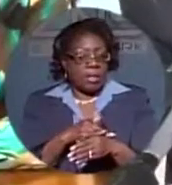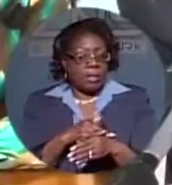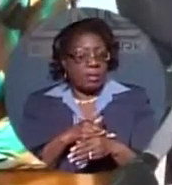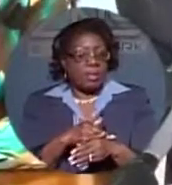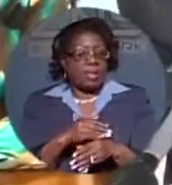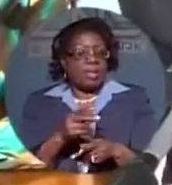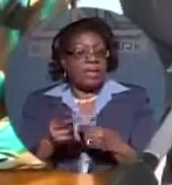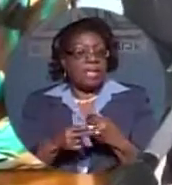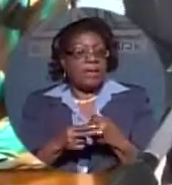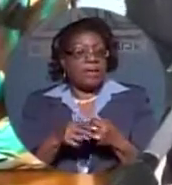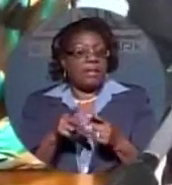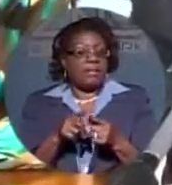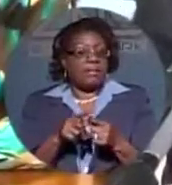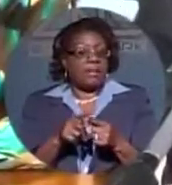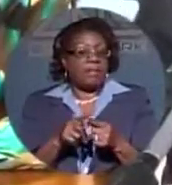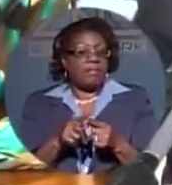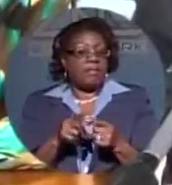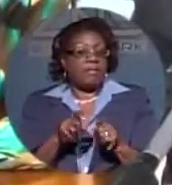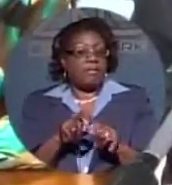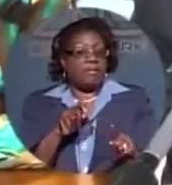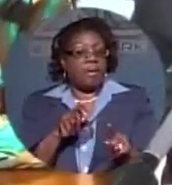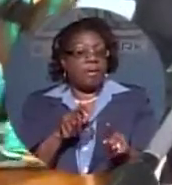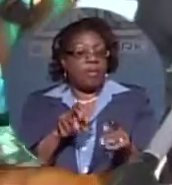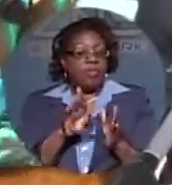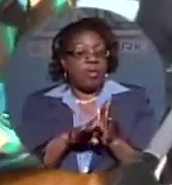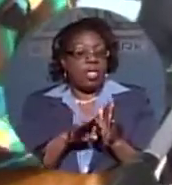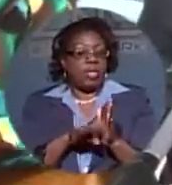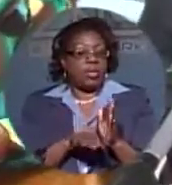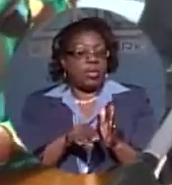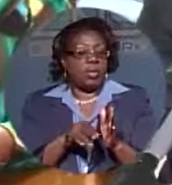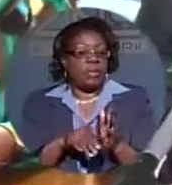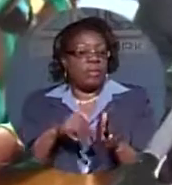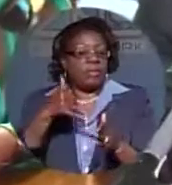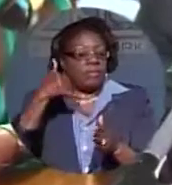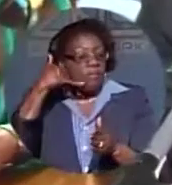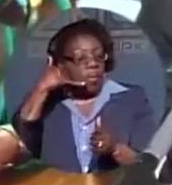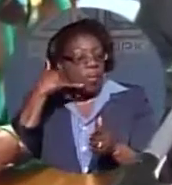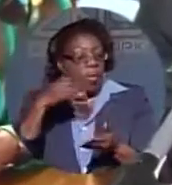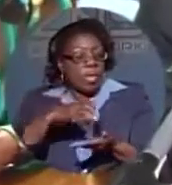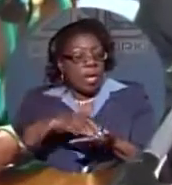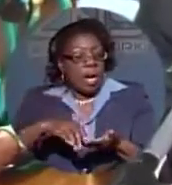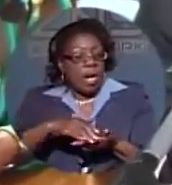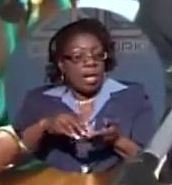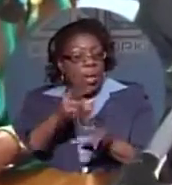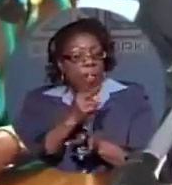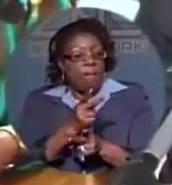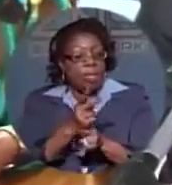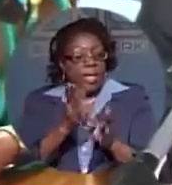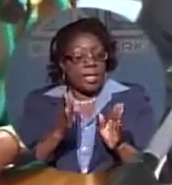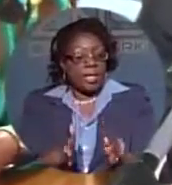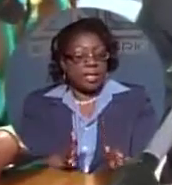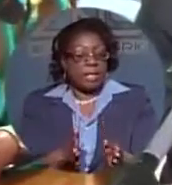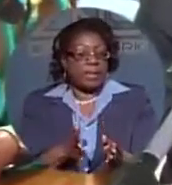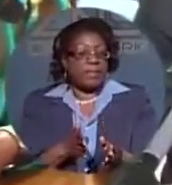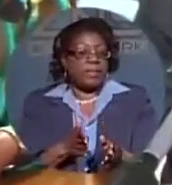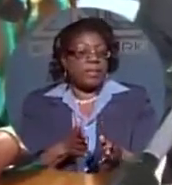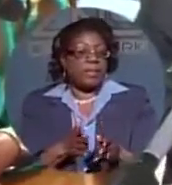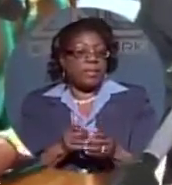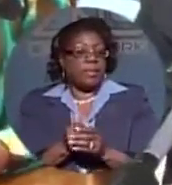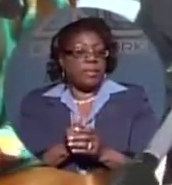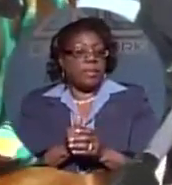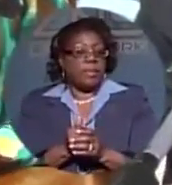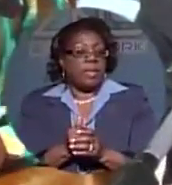vendors. Savings relies from reduced commission to phone card vendors and distributors through the launch of Easy Top